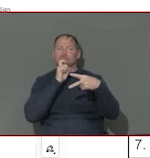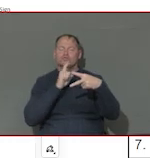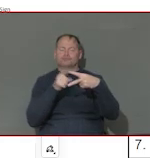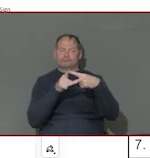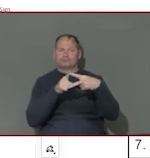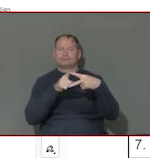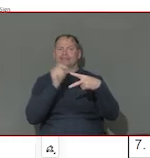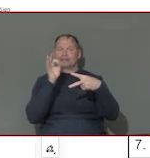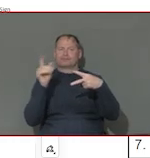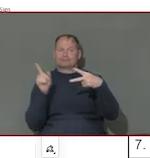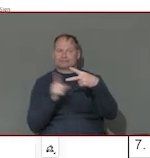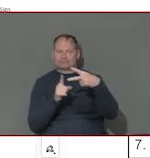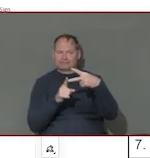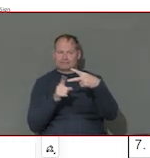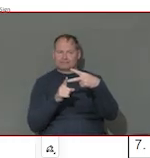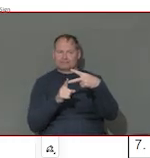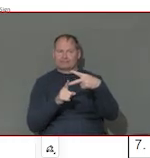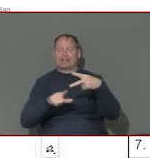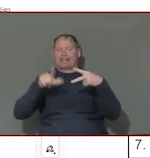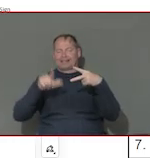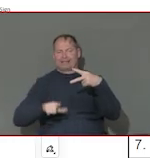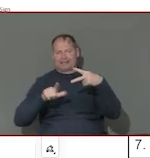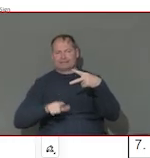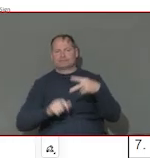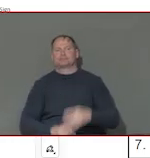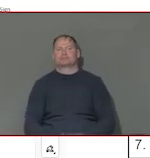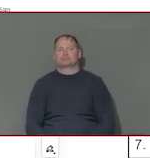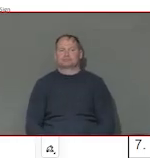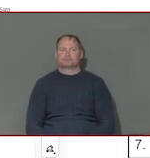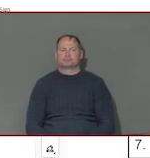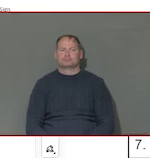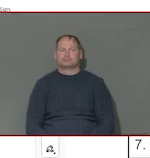use protruding, it must be less.